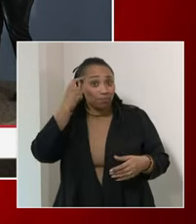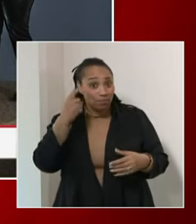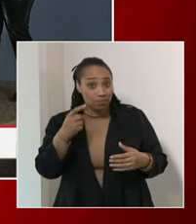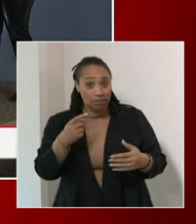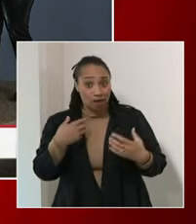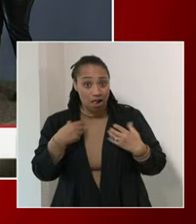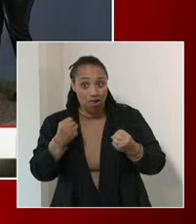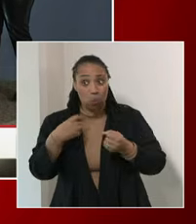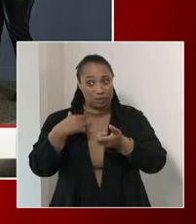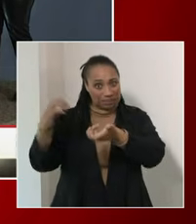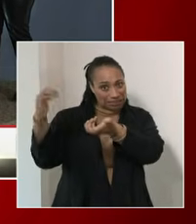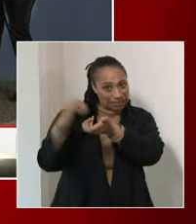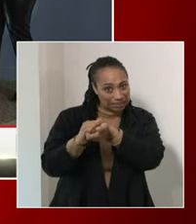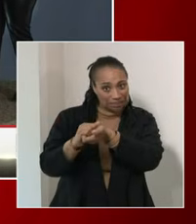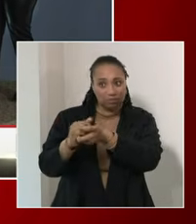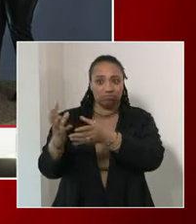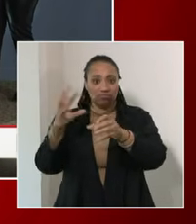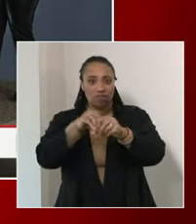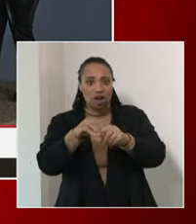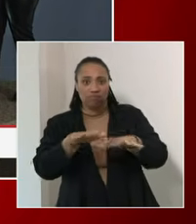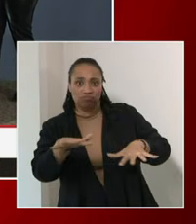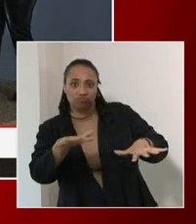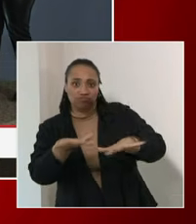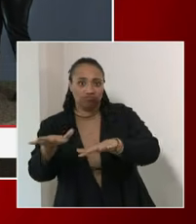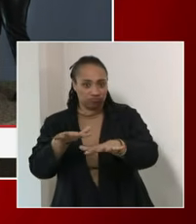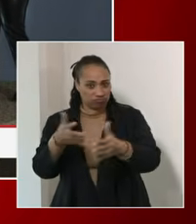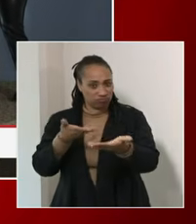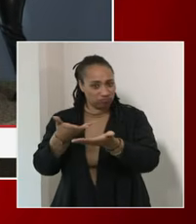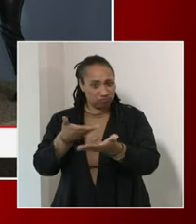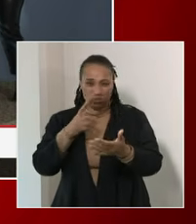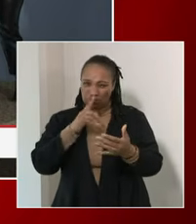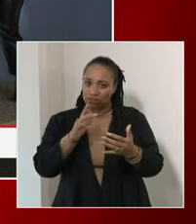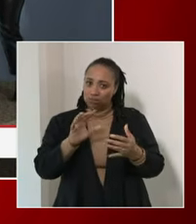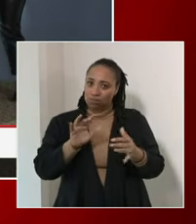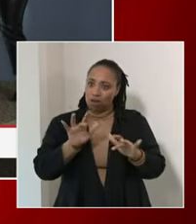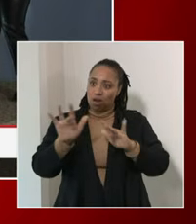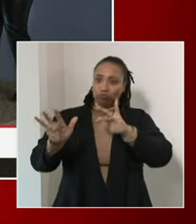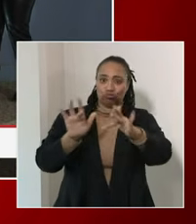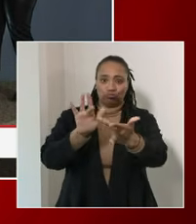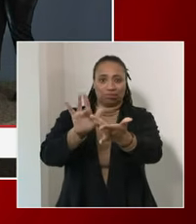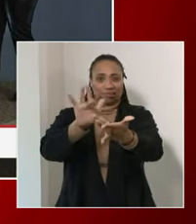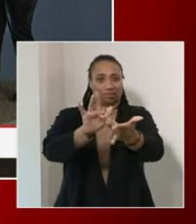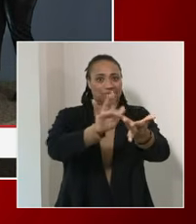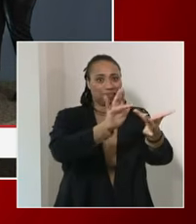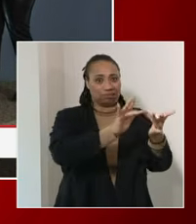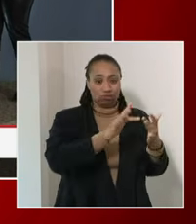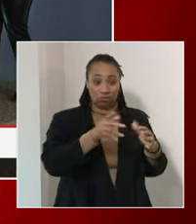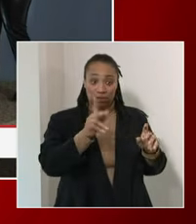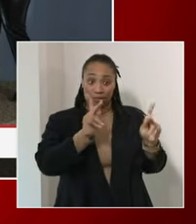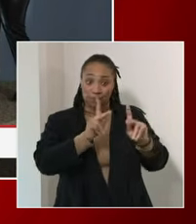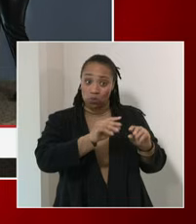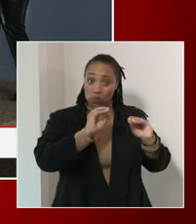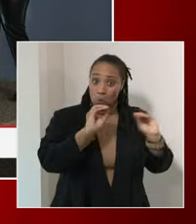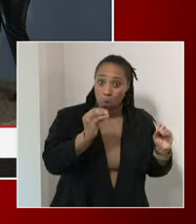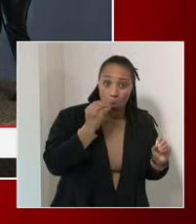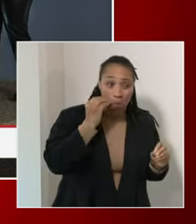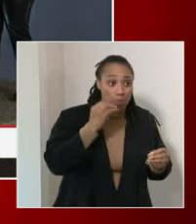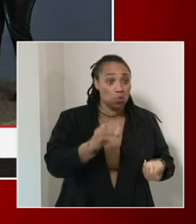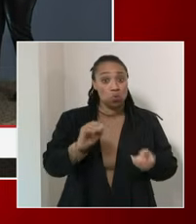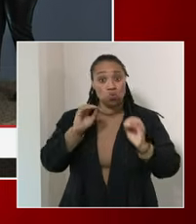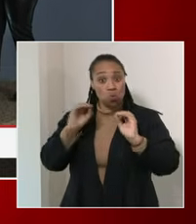So this outreach, whether it's homeless outreach or shelter transportation, has continued and will